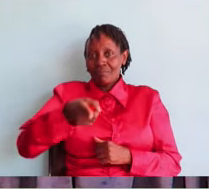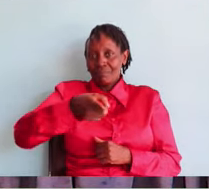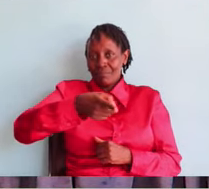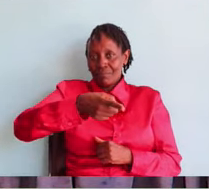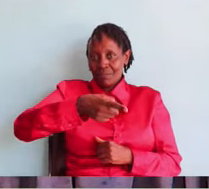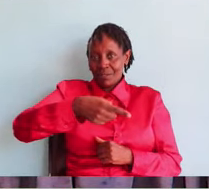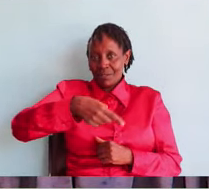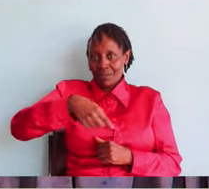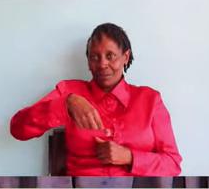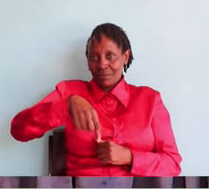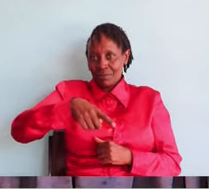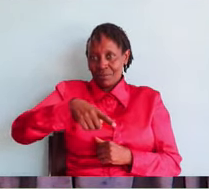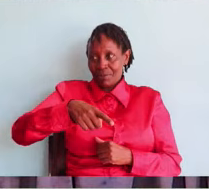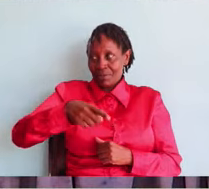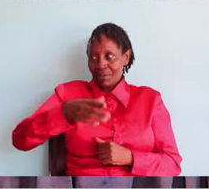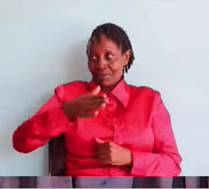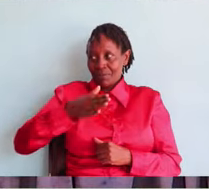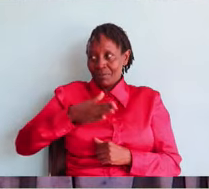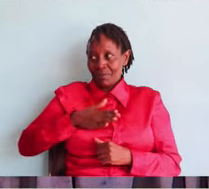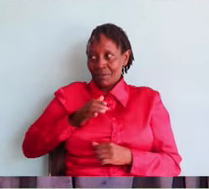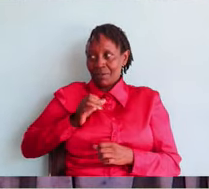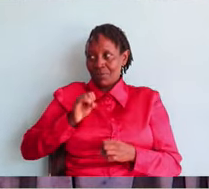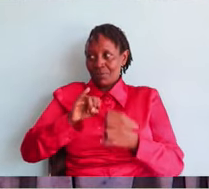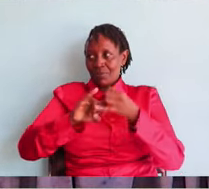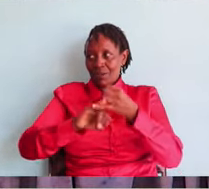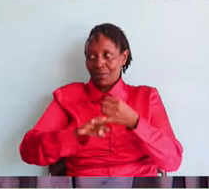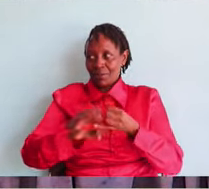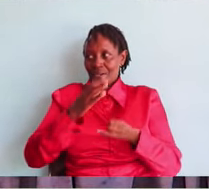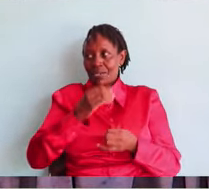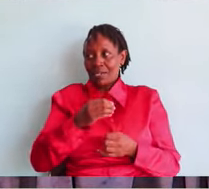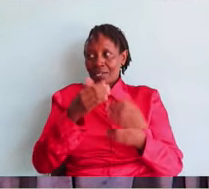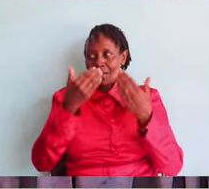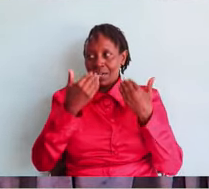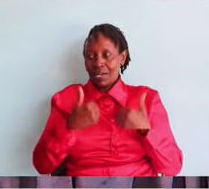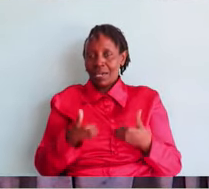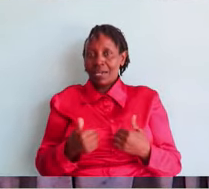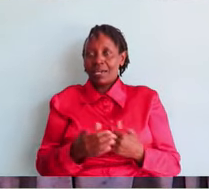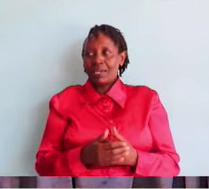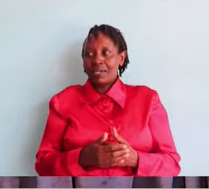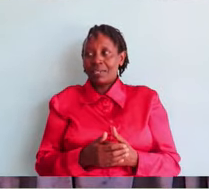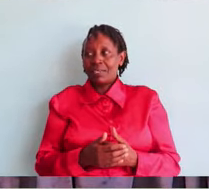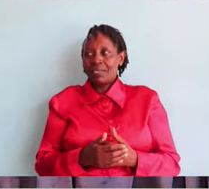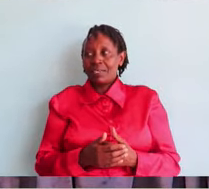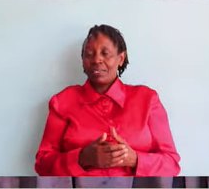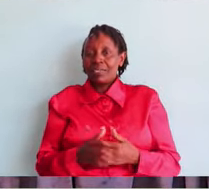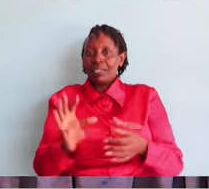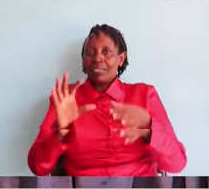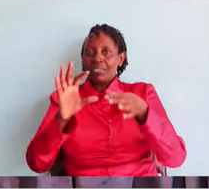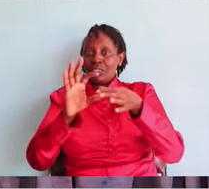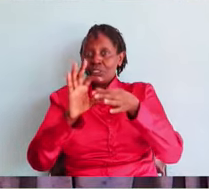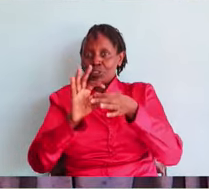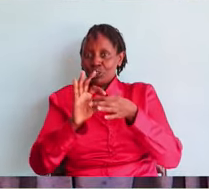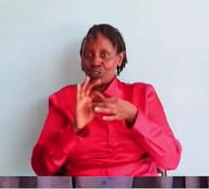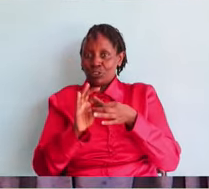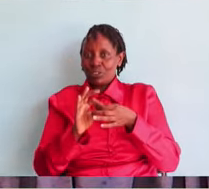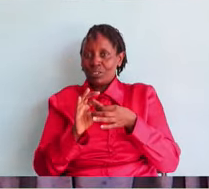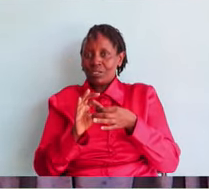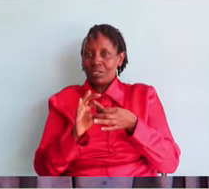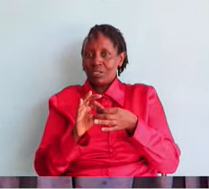My wife and I joined Current Community Church in January 2015. So